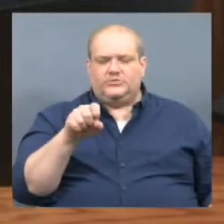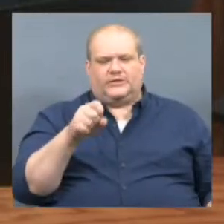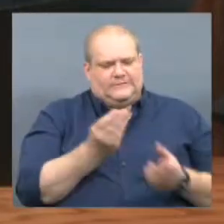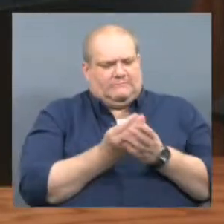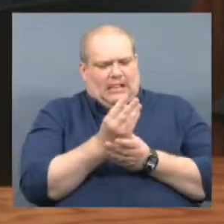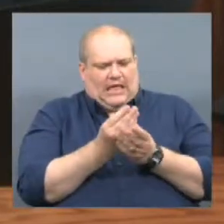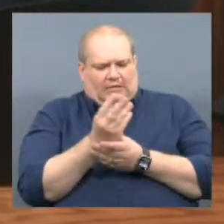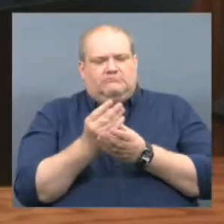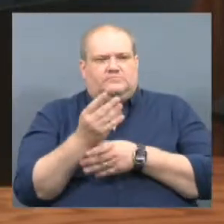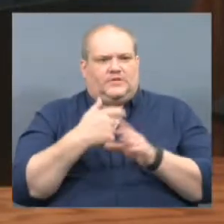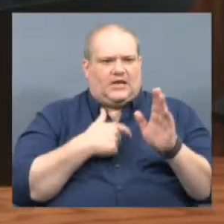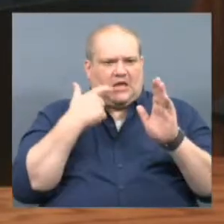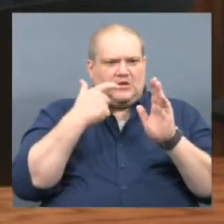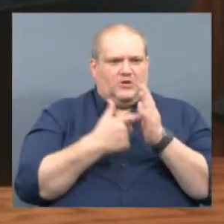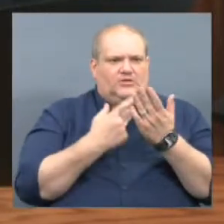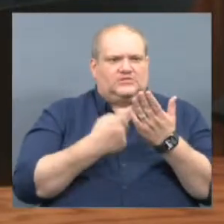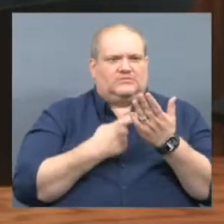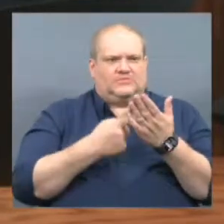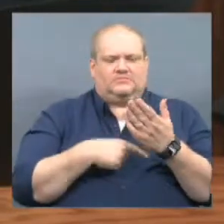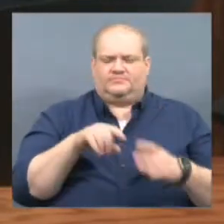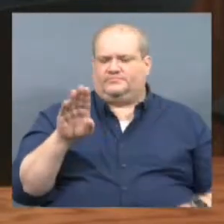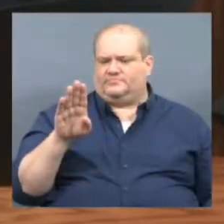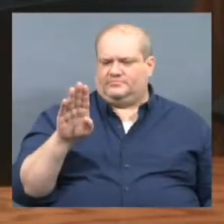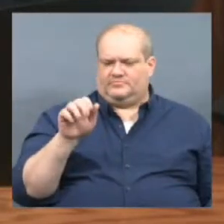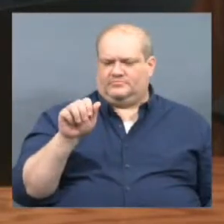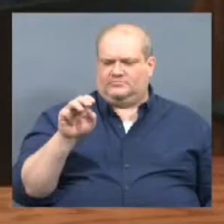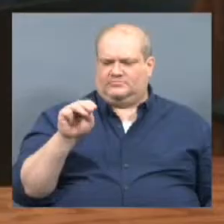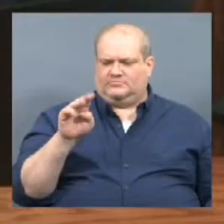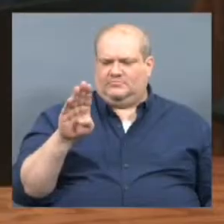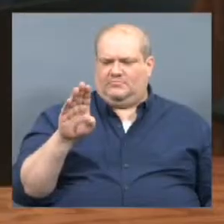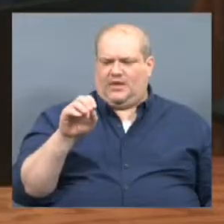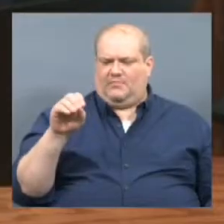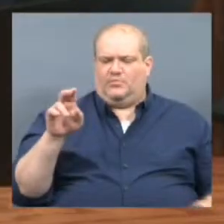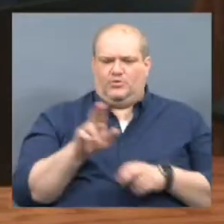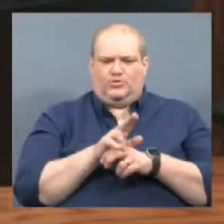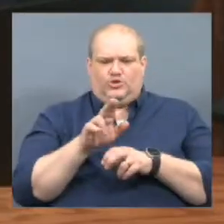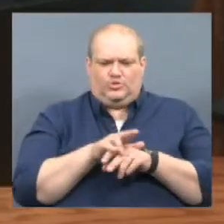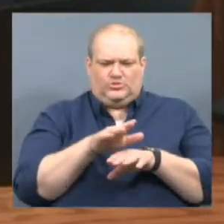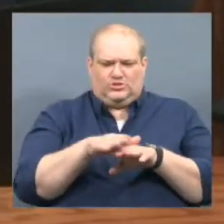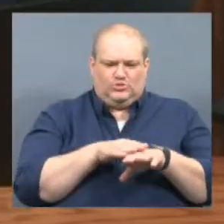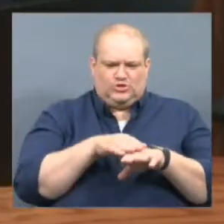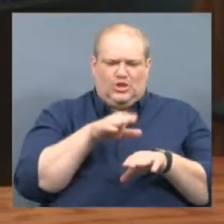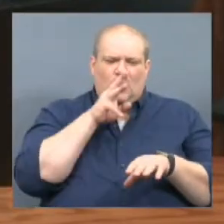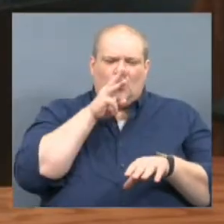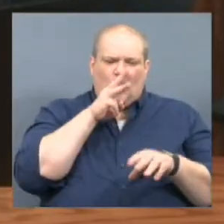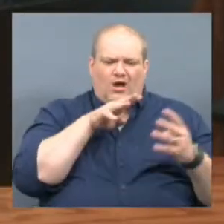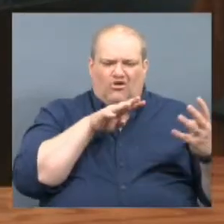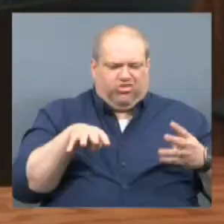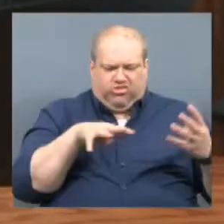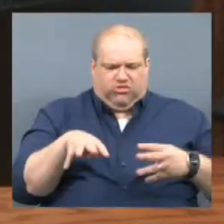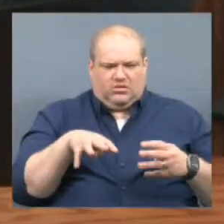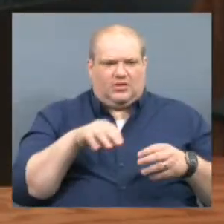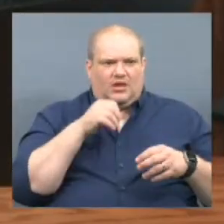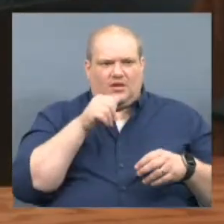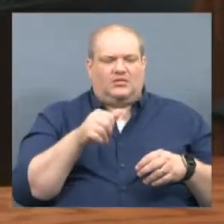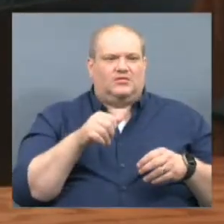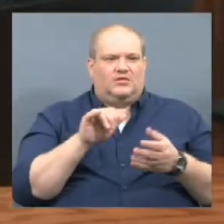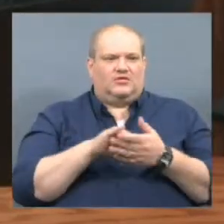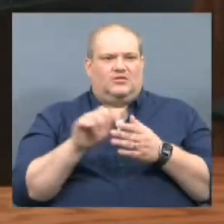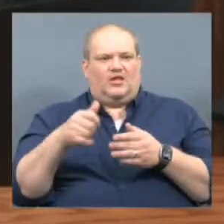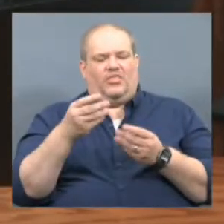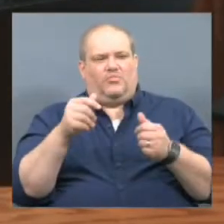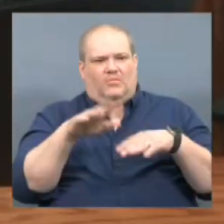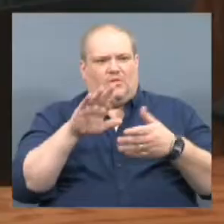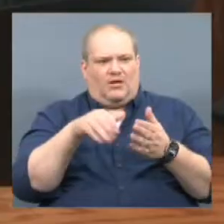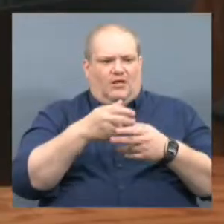landscape. And I know sometimes bamboo, various things is used to slow the water, so just so there's not a rush Right. of water, Mr. Stola's property, all